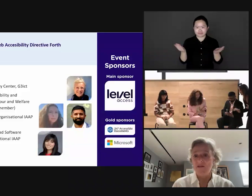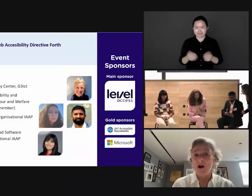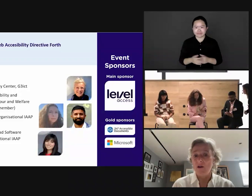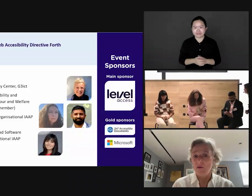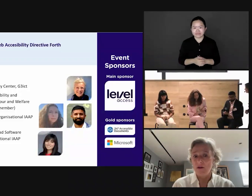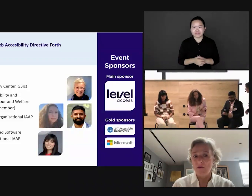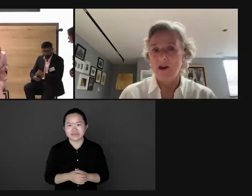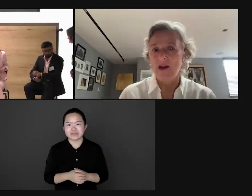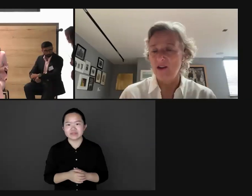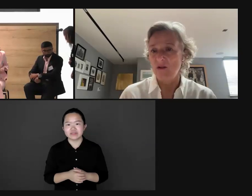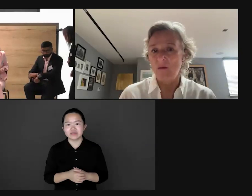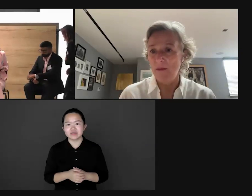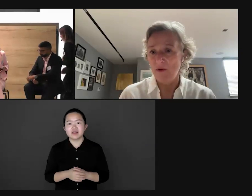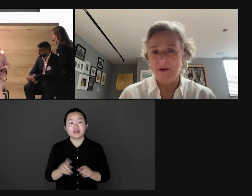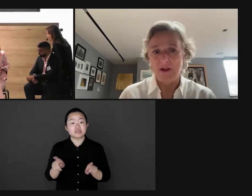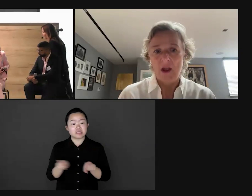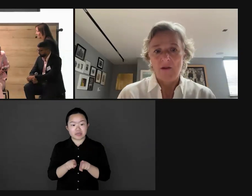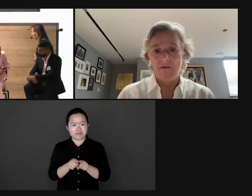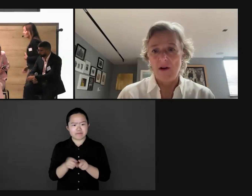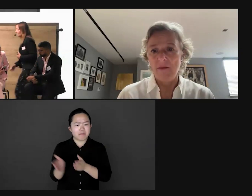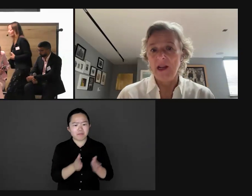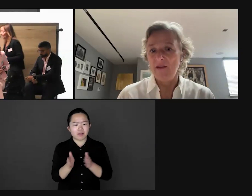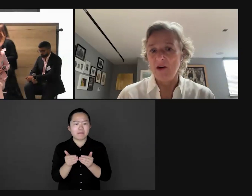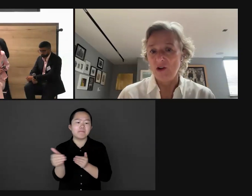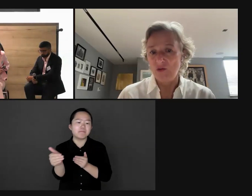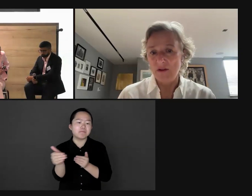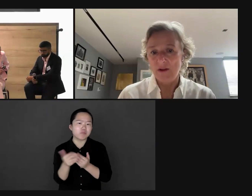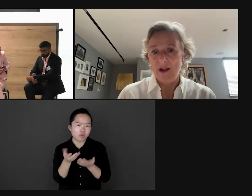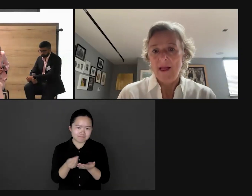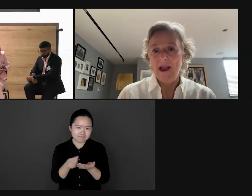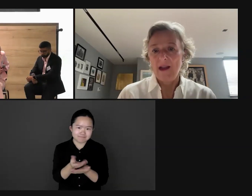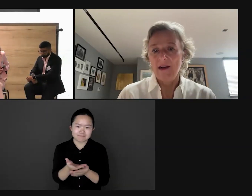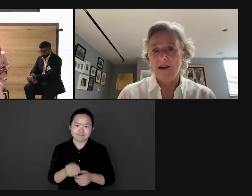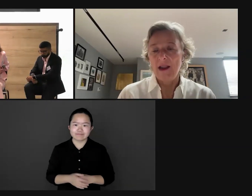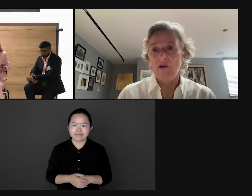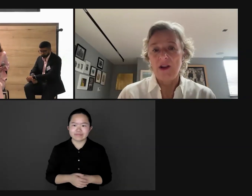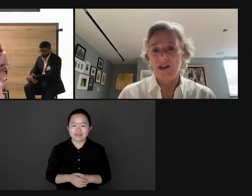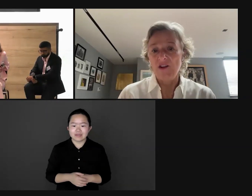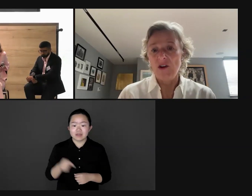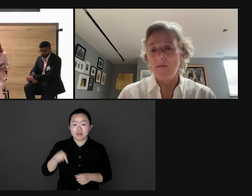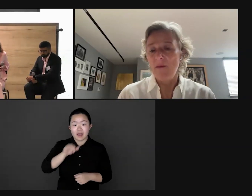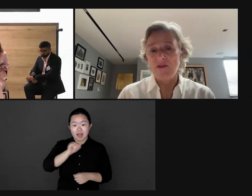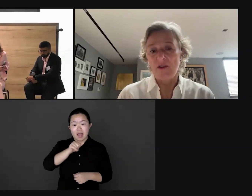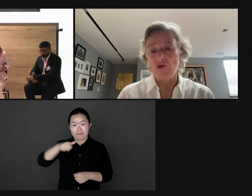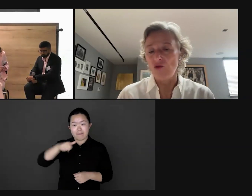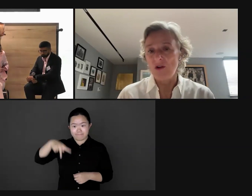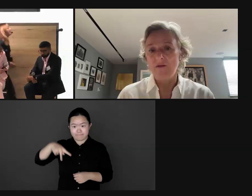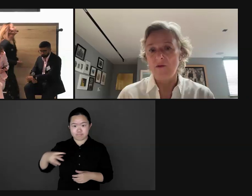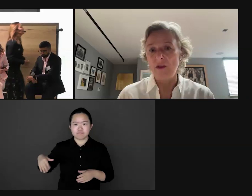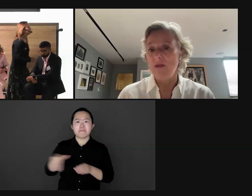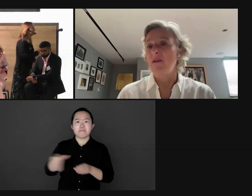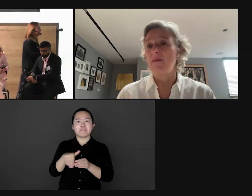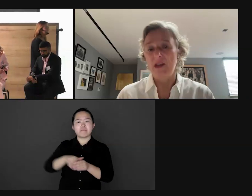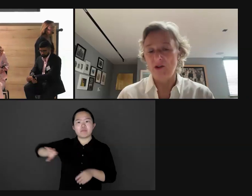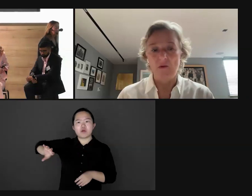to 700 organizational members from 11 countries. And organizational members are crucial